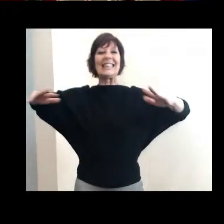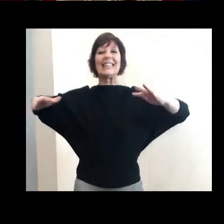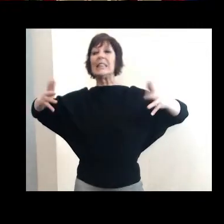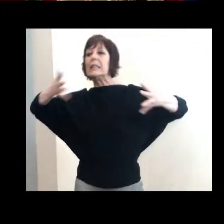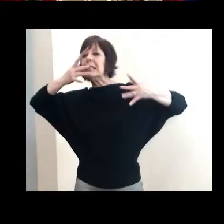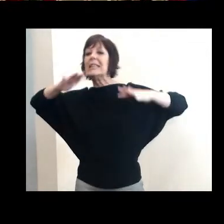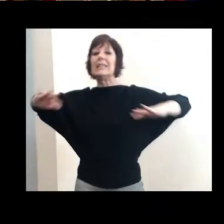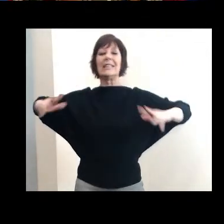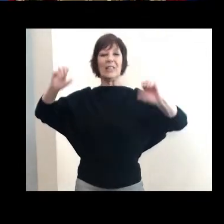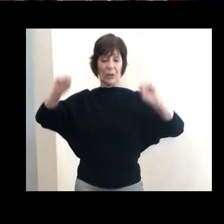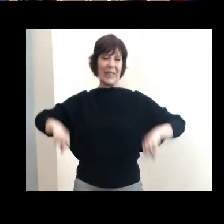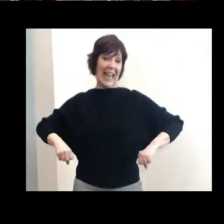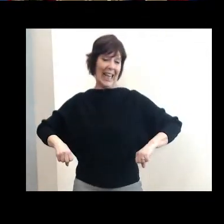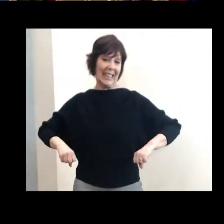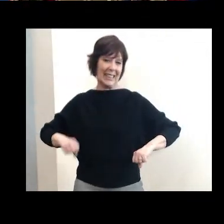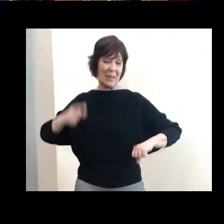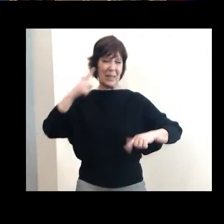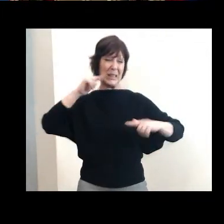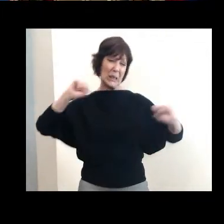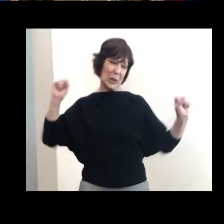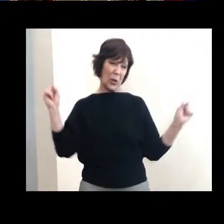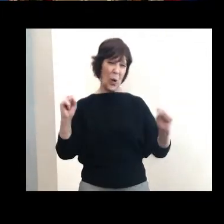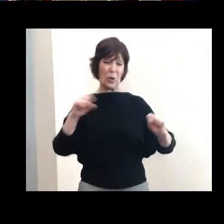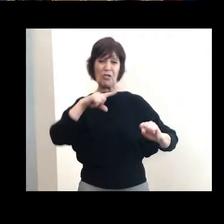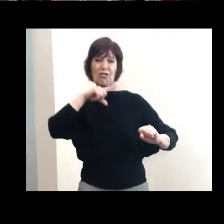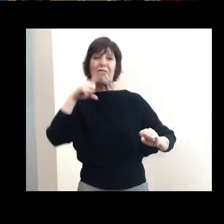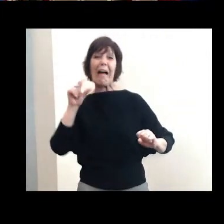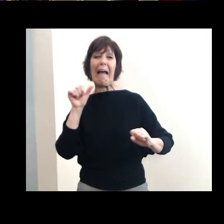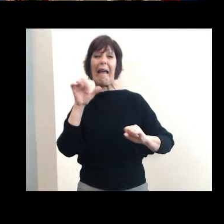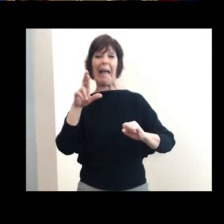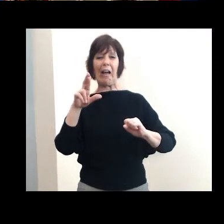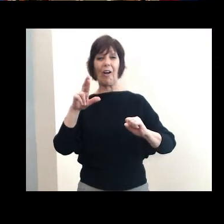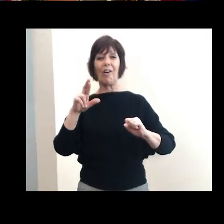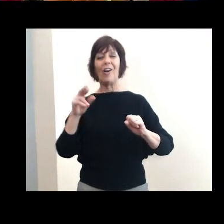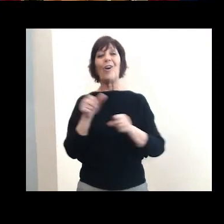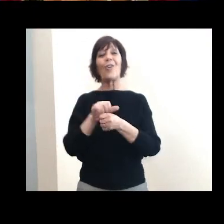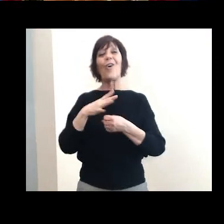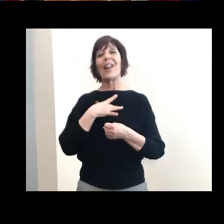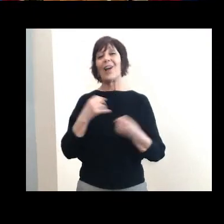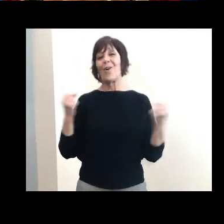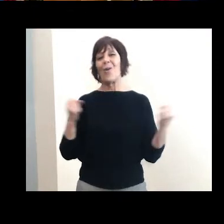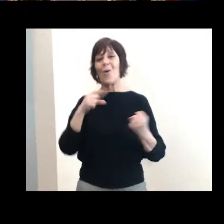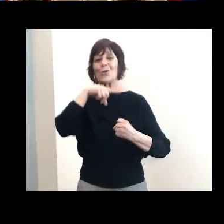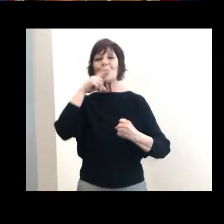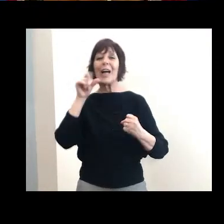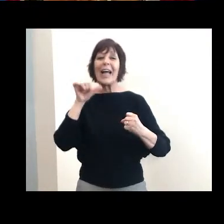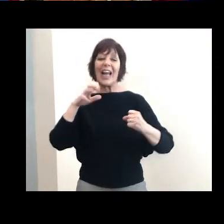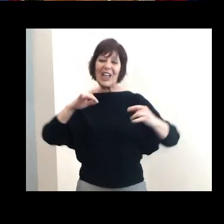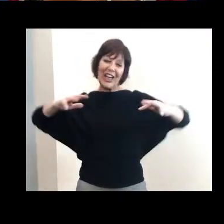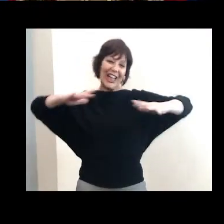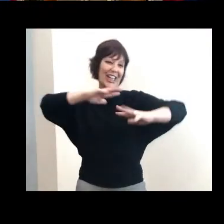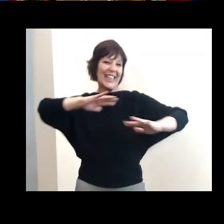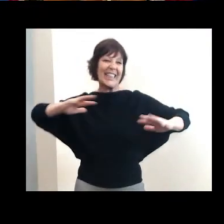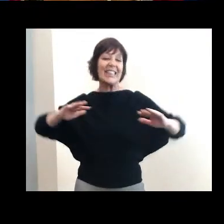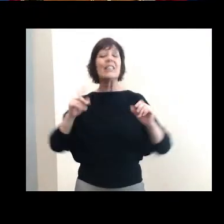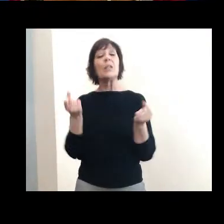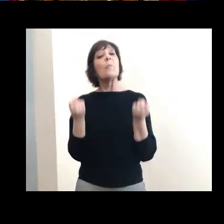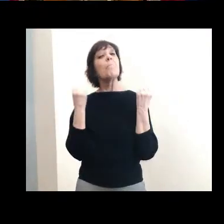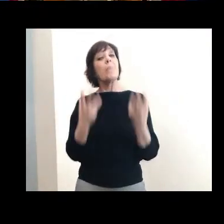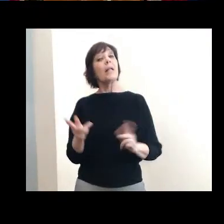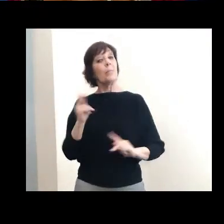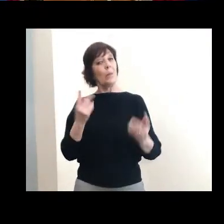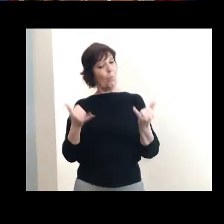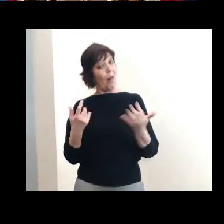actually travel farther because of all the cold, dry air. The COVID likes cold, dry air. So also, many people that